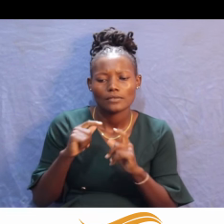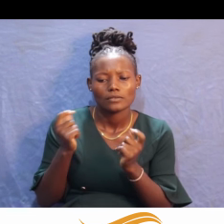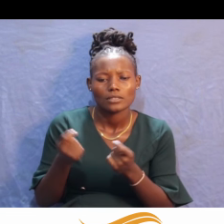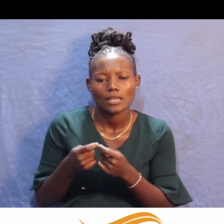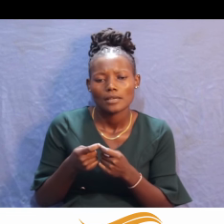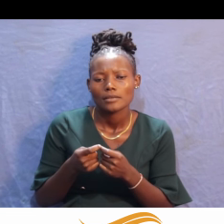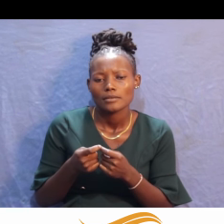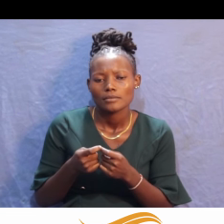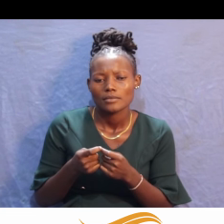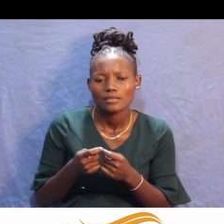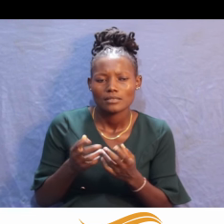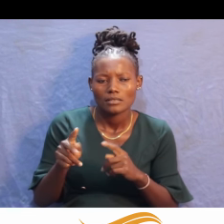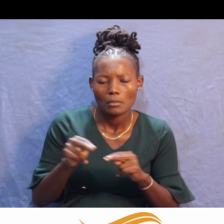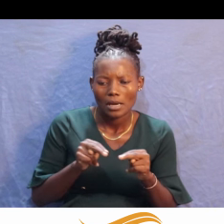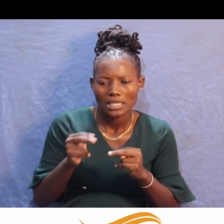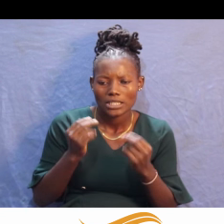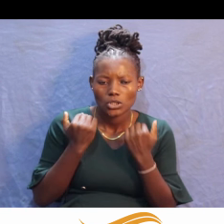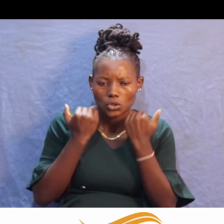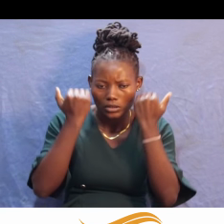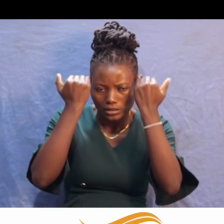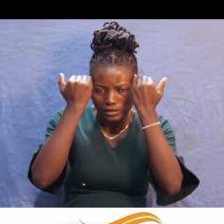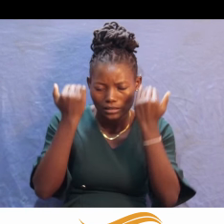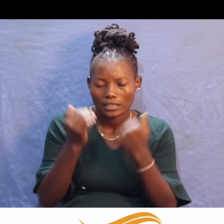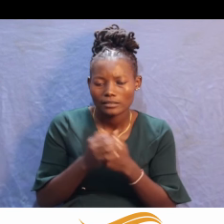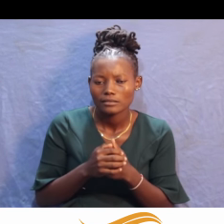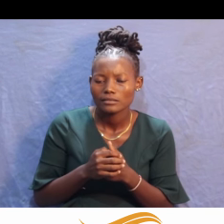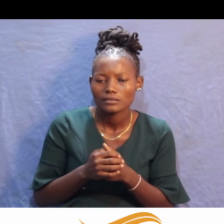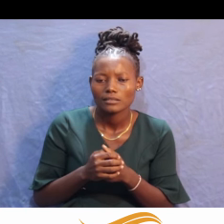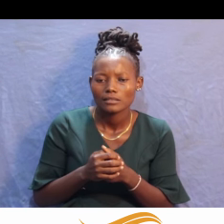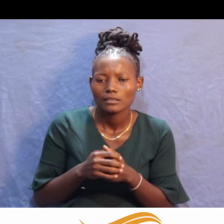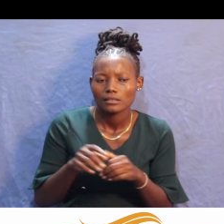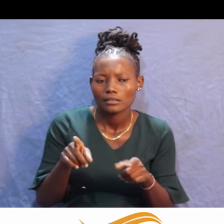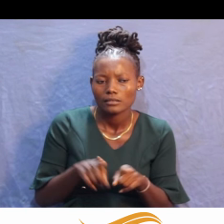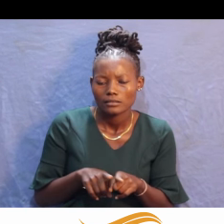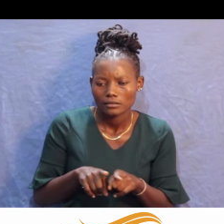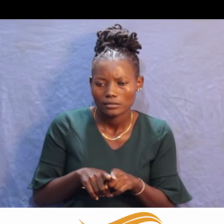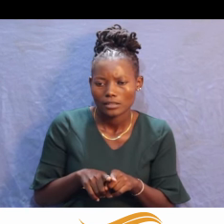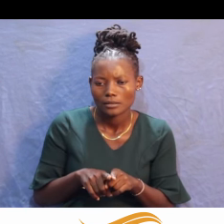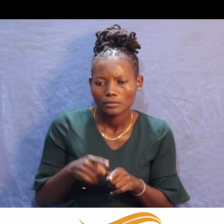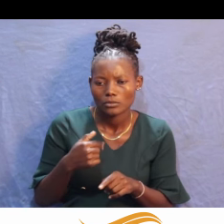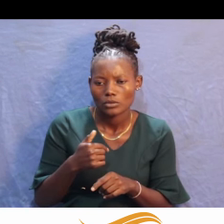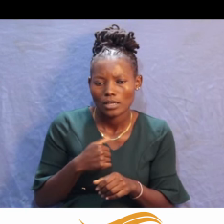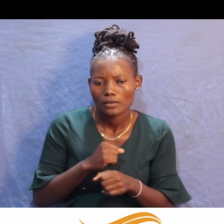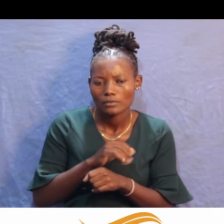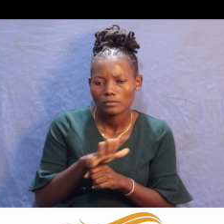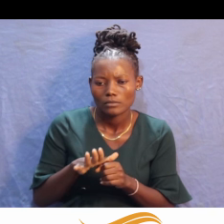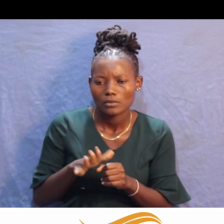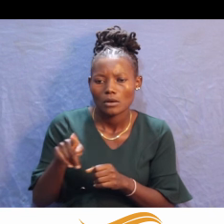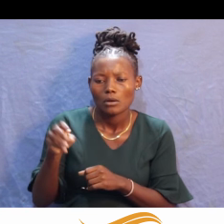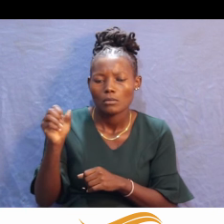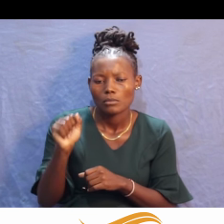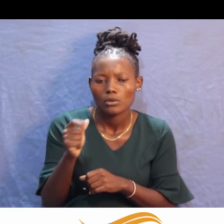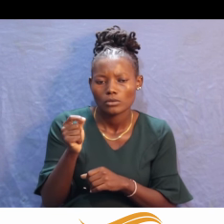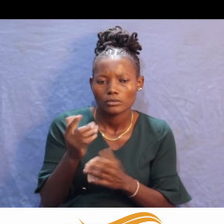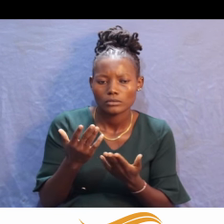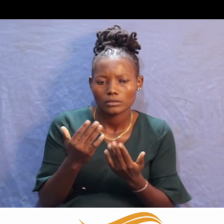is management of our stress, and our young athletes have it. As we know now, post-COVID, stress, anxiety, and depression